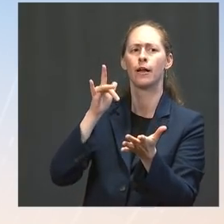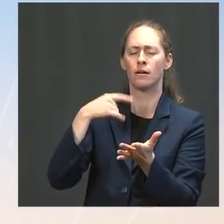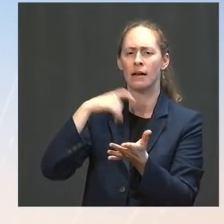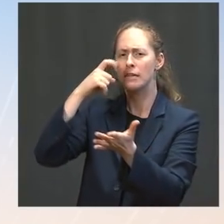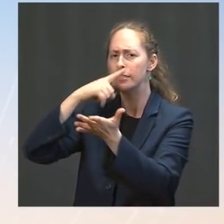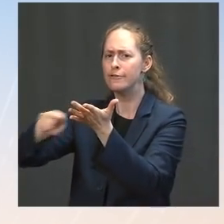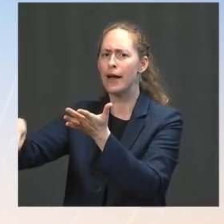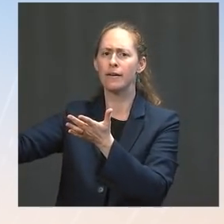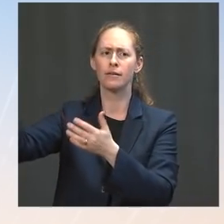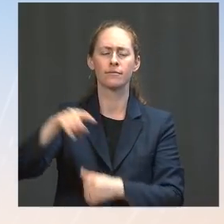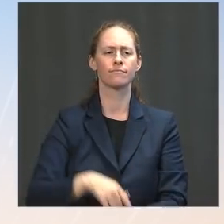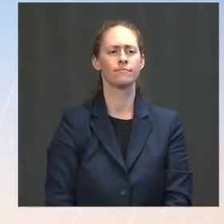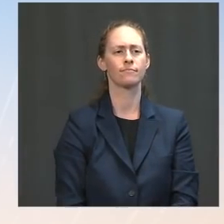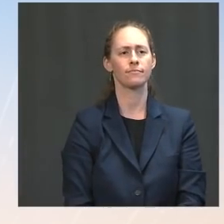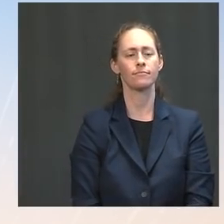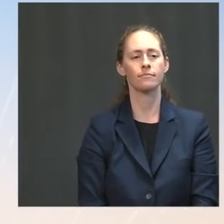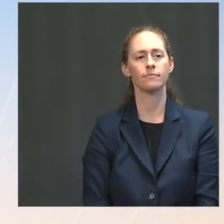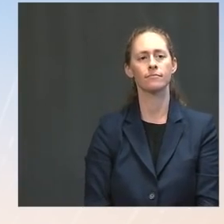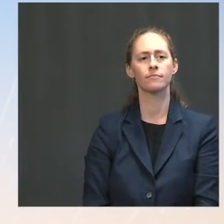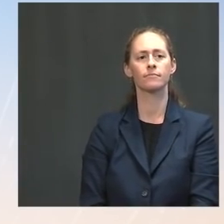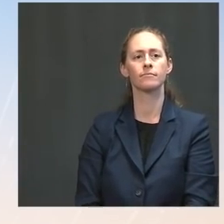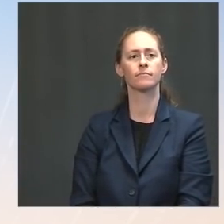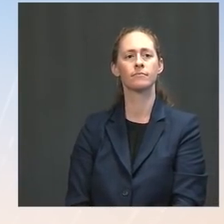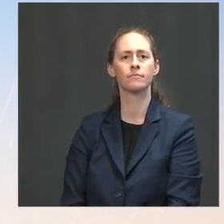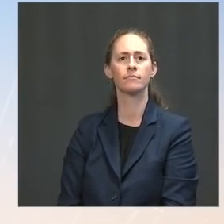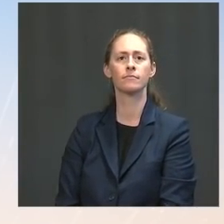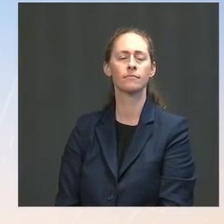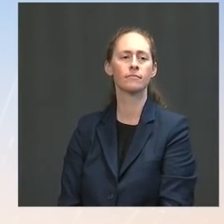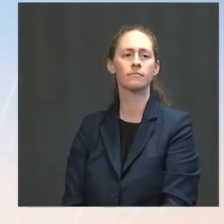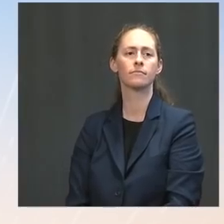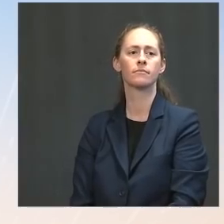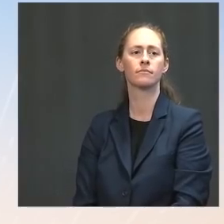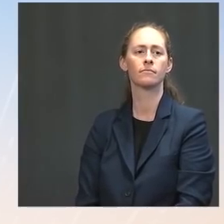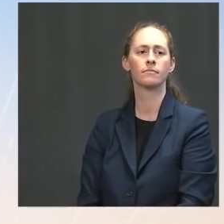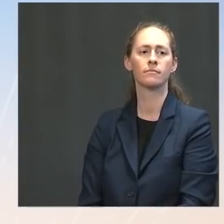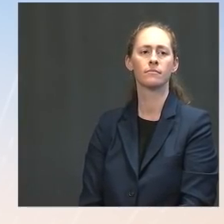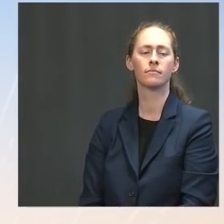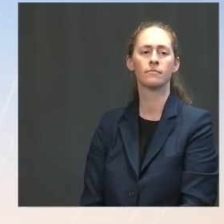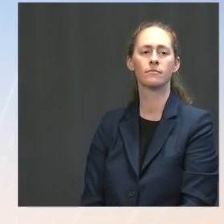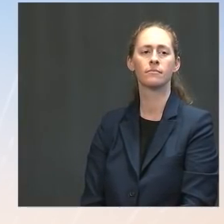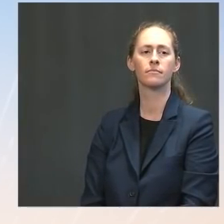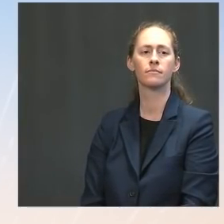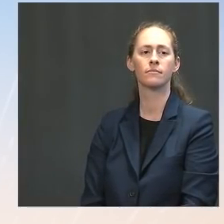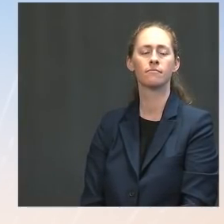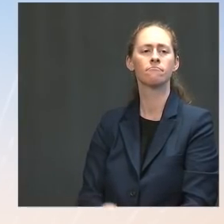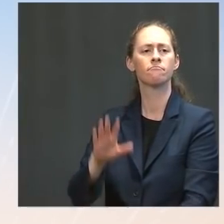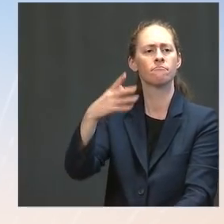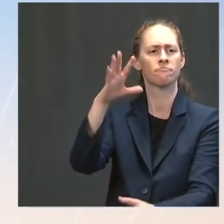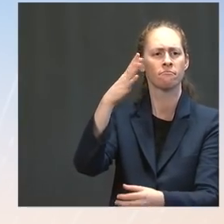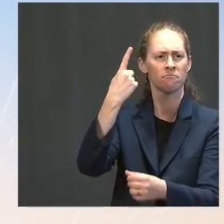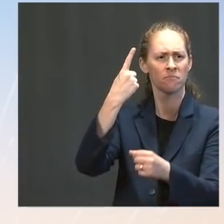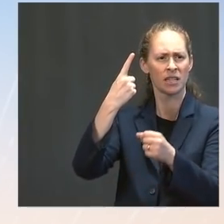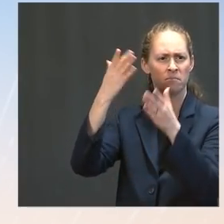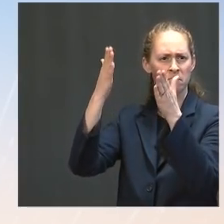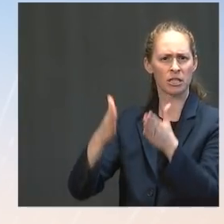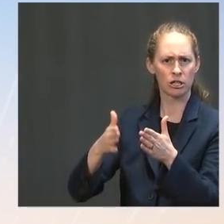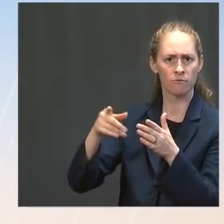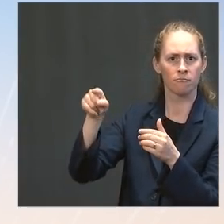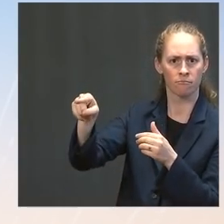Capitol officer who shot Ashley Babbitt. Do you have any concern for his safety, having his